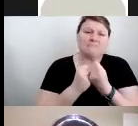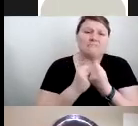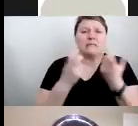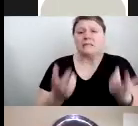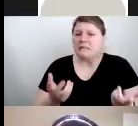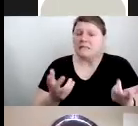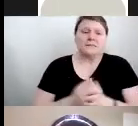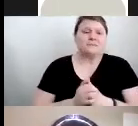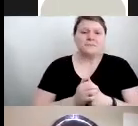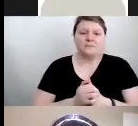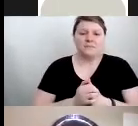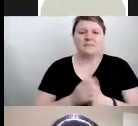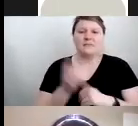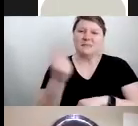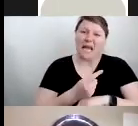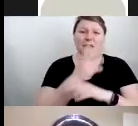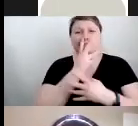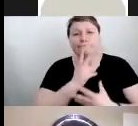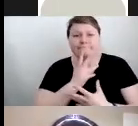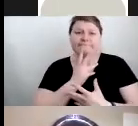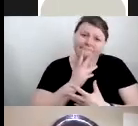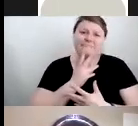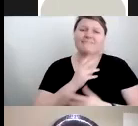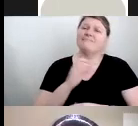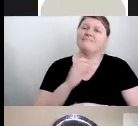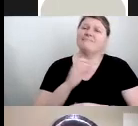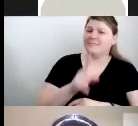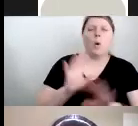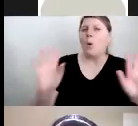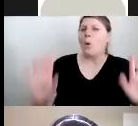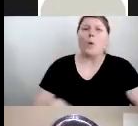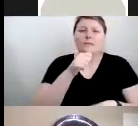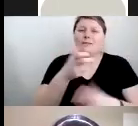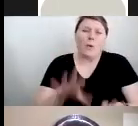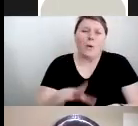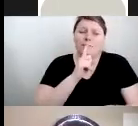so kind of a day of mourning a little bit. It really is. Let's not talk about it.